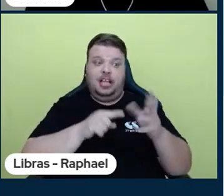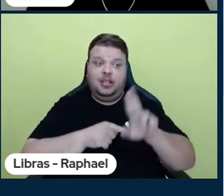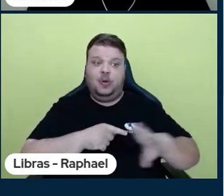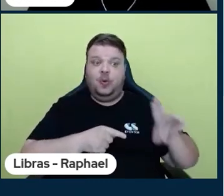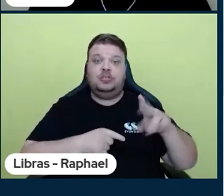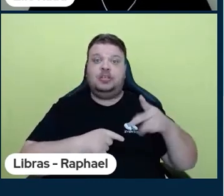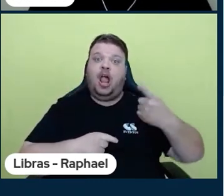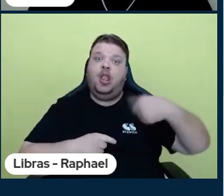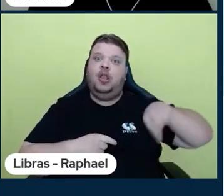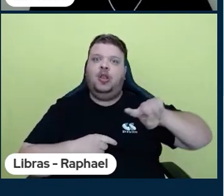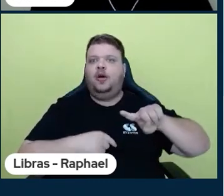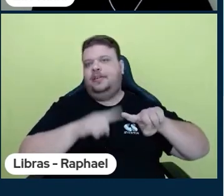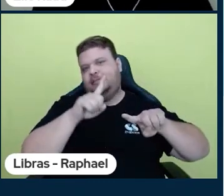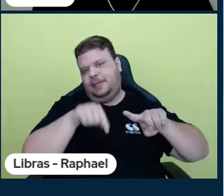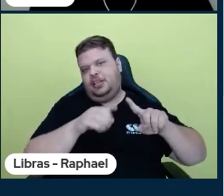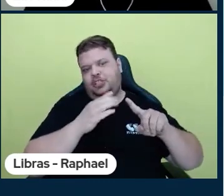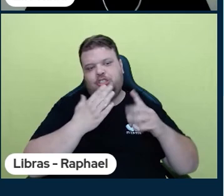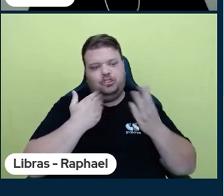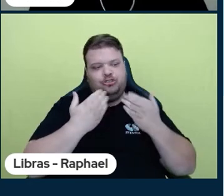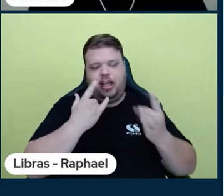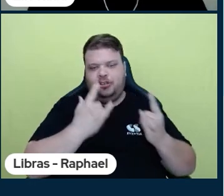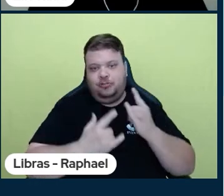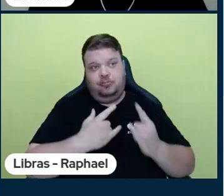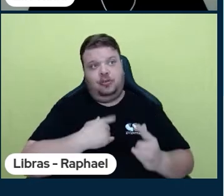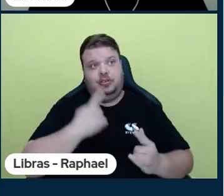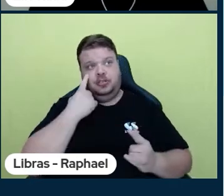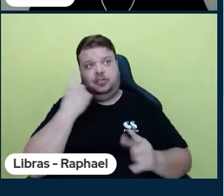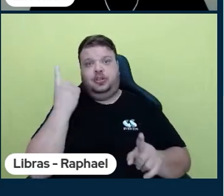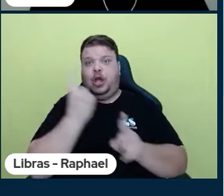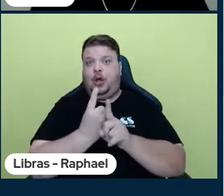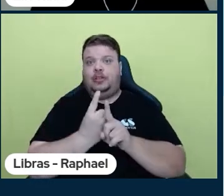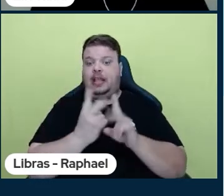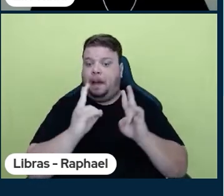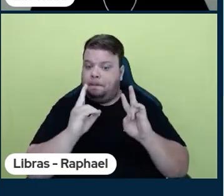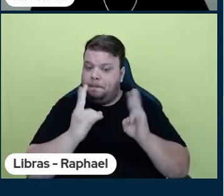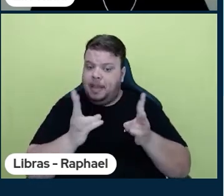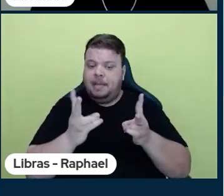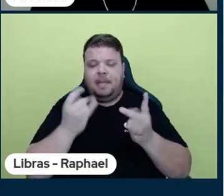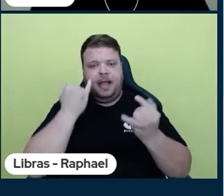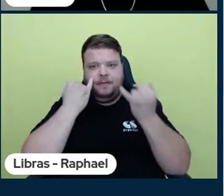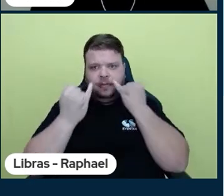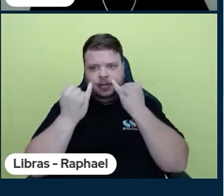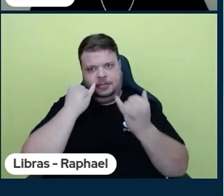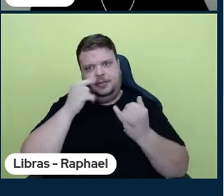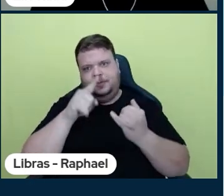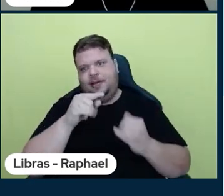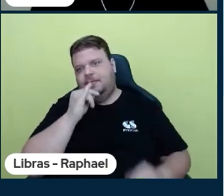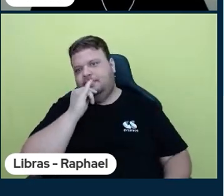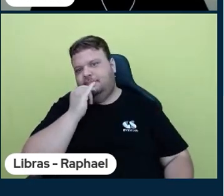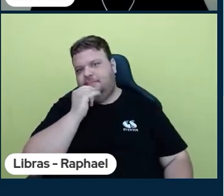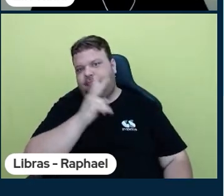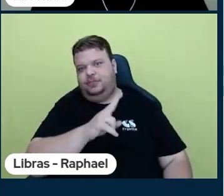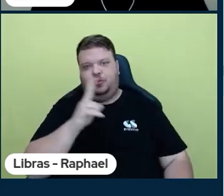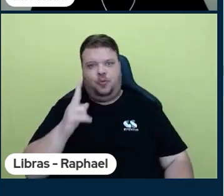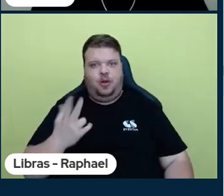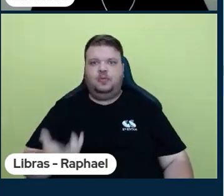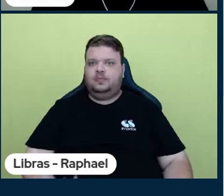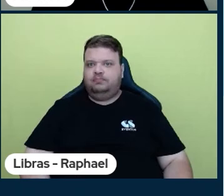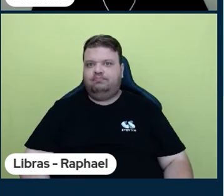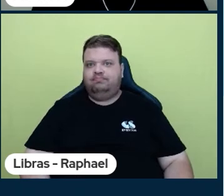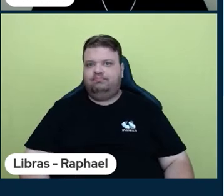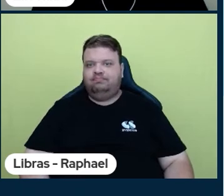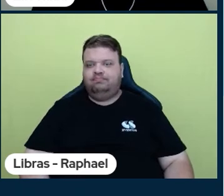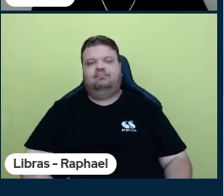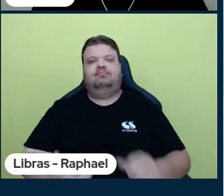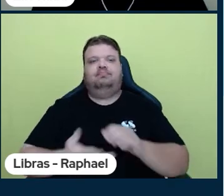Now, the question, so what we saw is, what we already saw is something that is